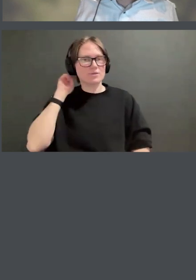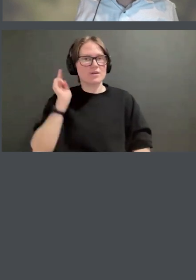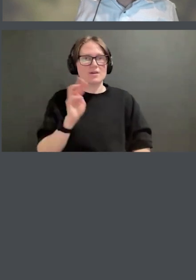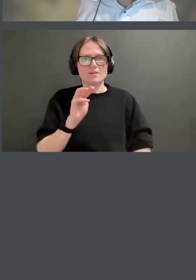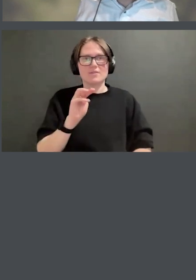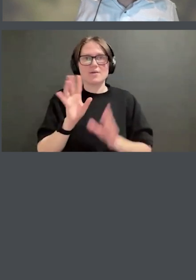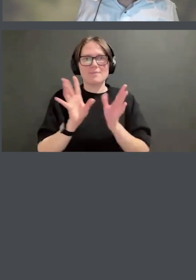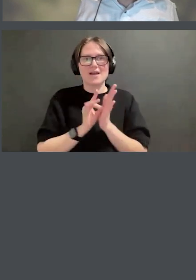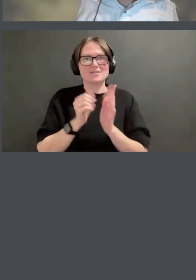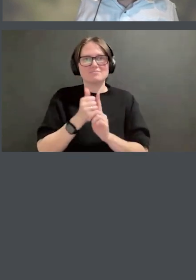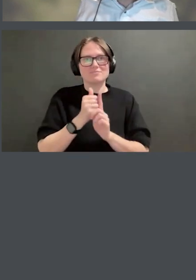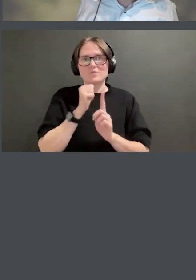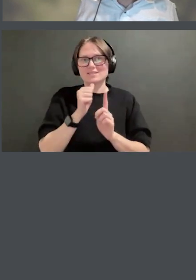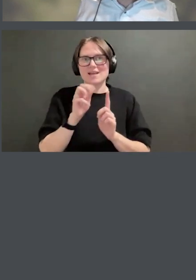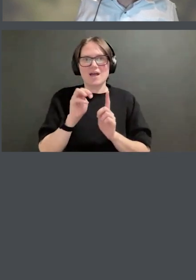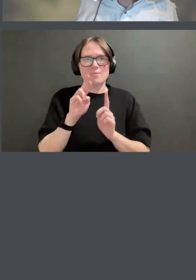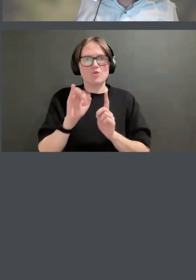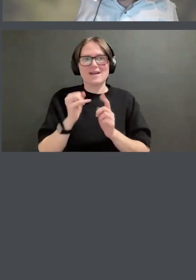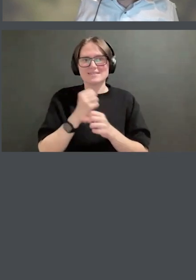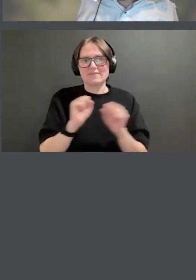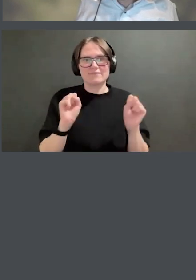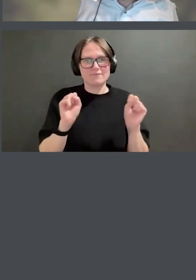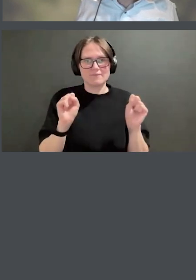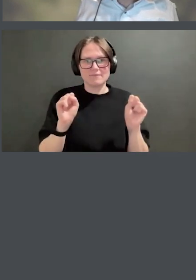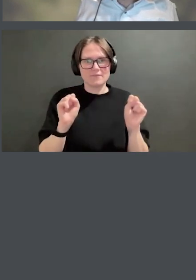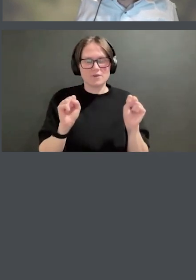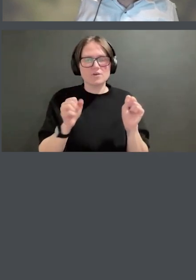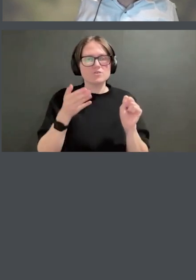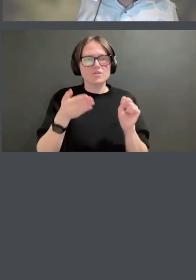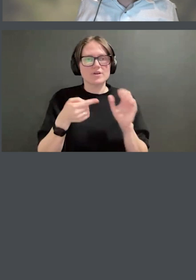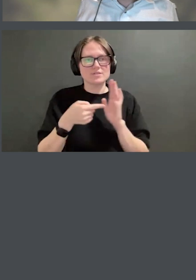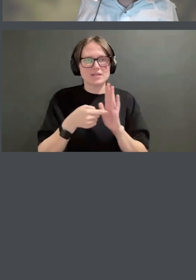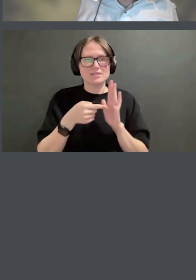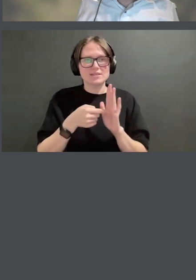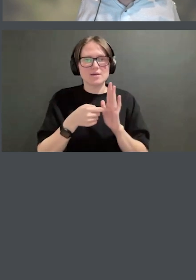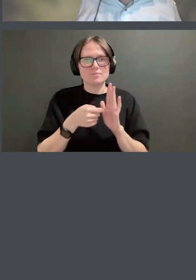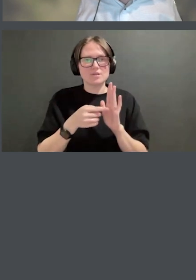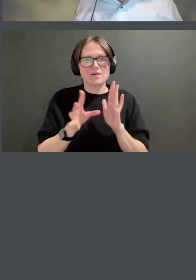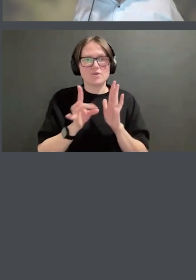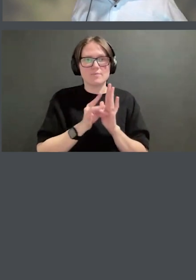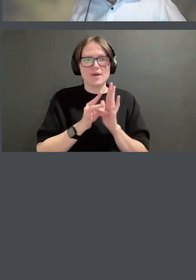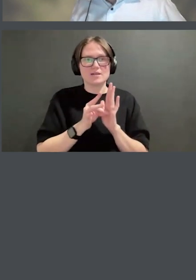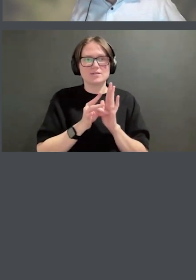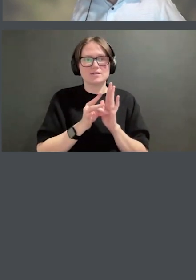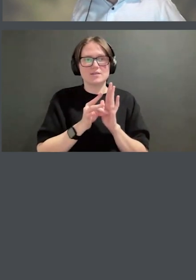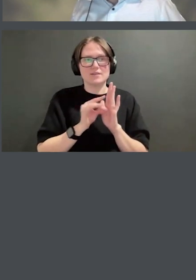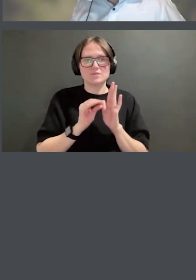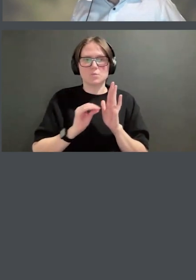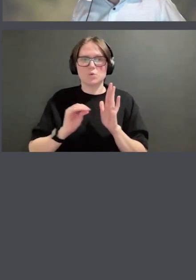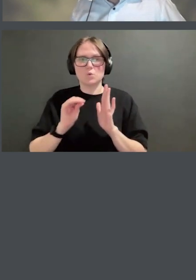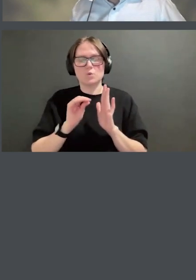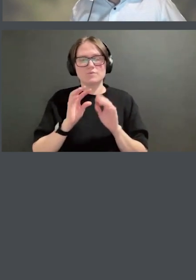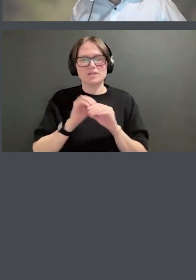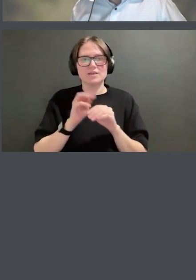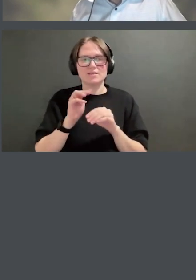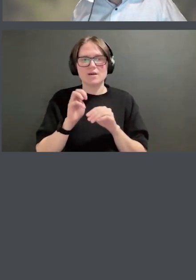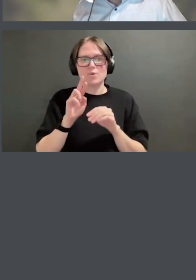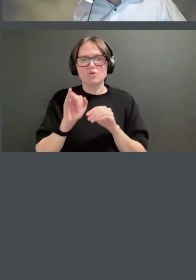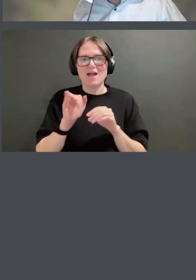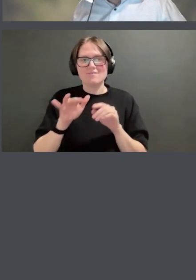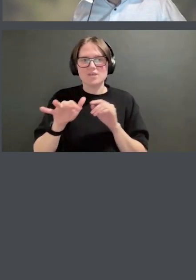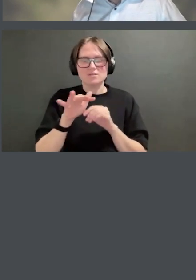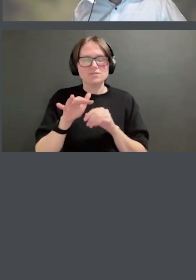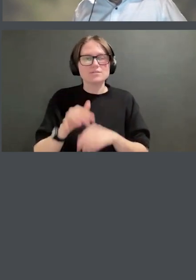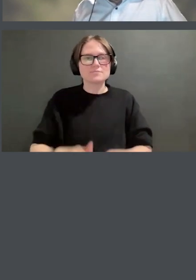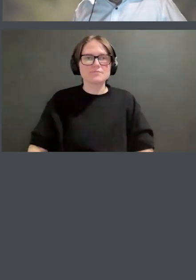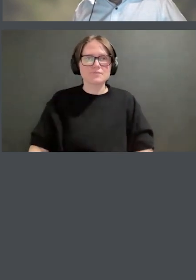safe. Here's an example of a magnet moved in the MRI field. But in the